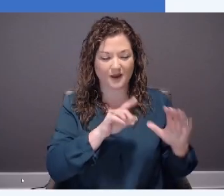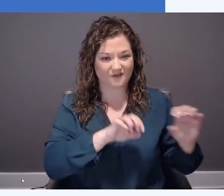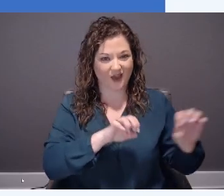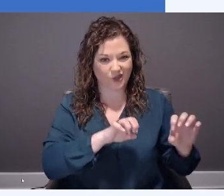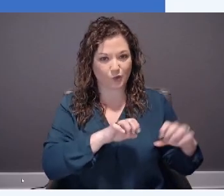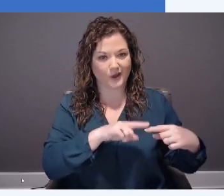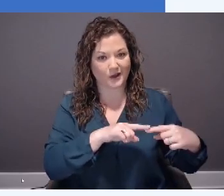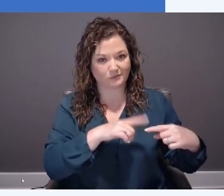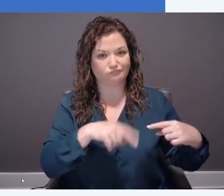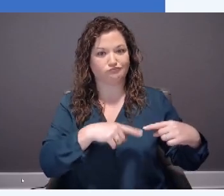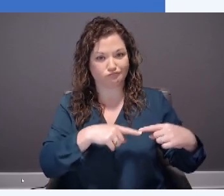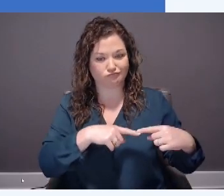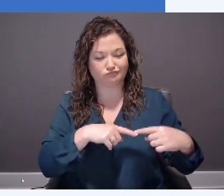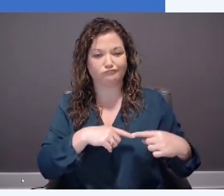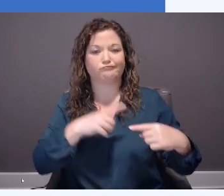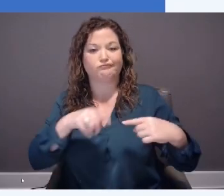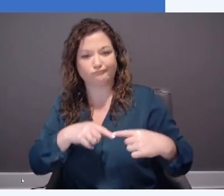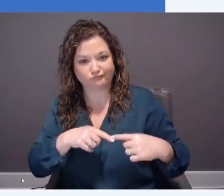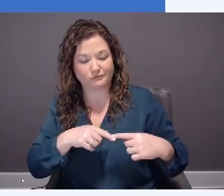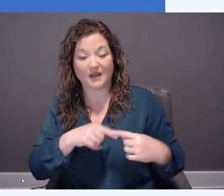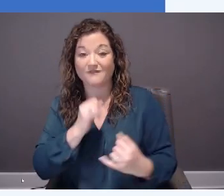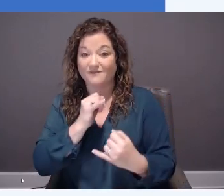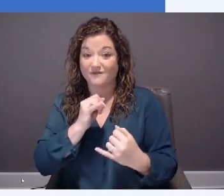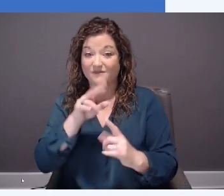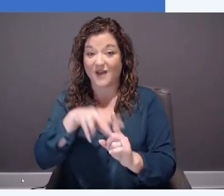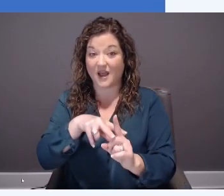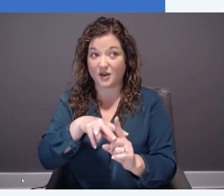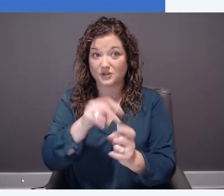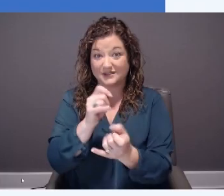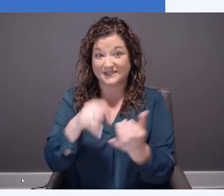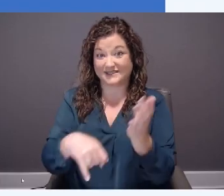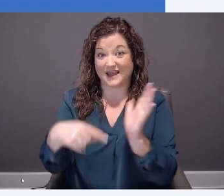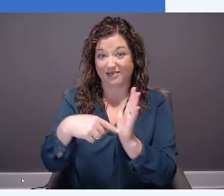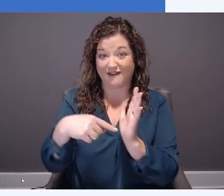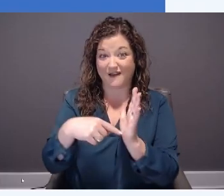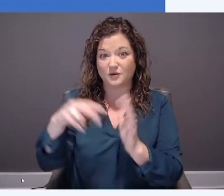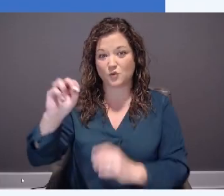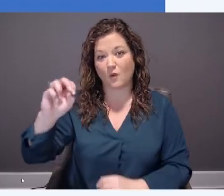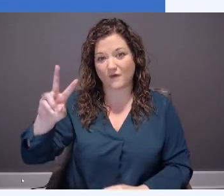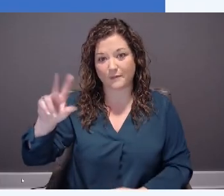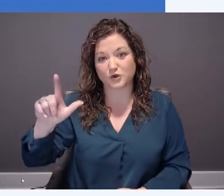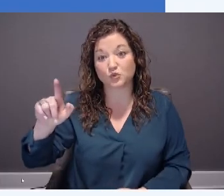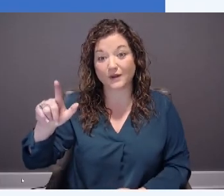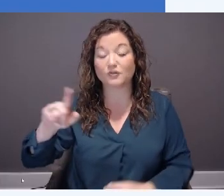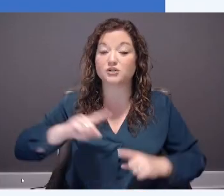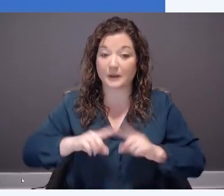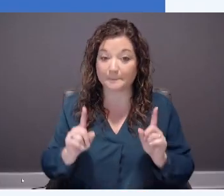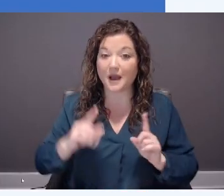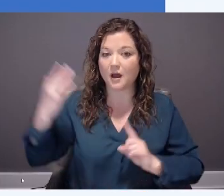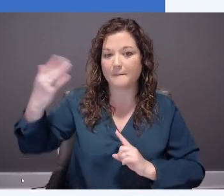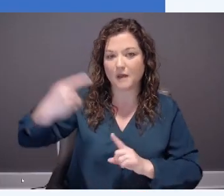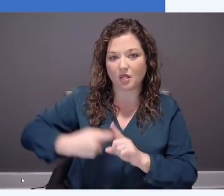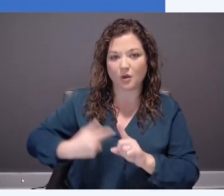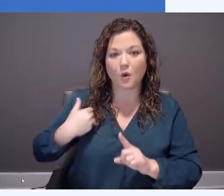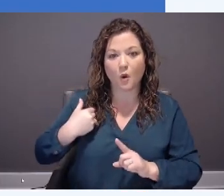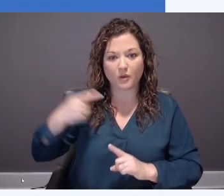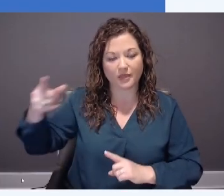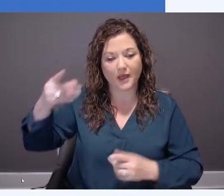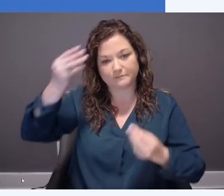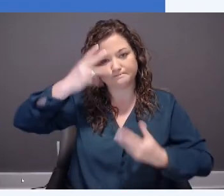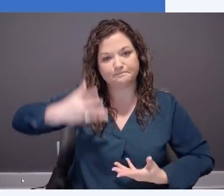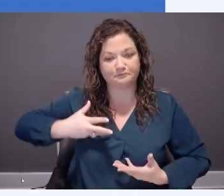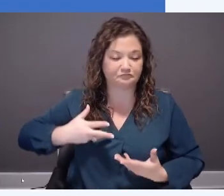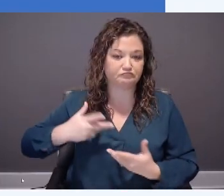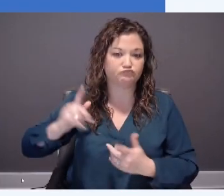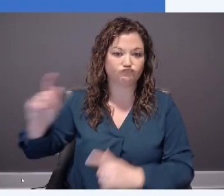deadline, is November 21st. But we were notified about a month ago that we were awarded this grant.